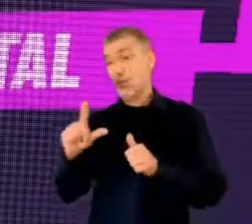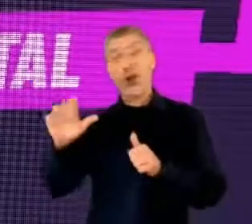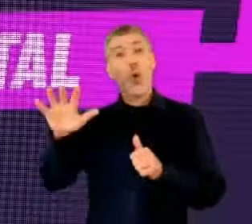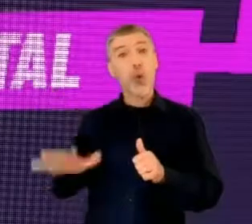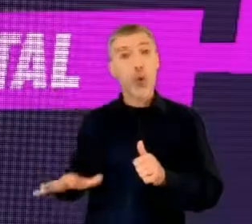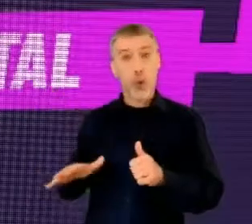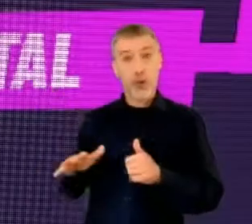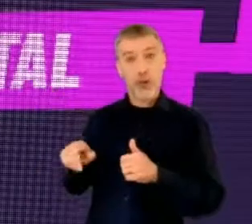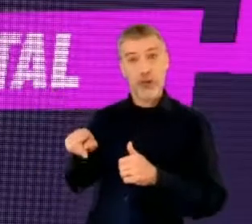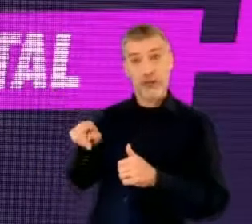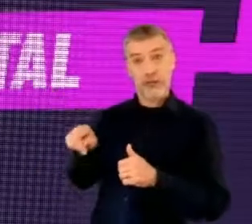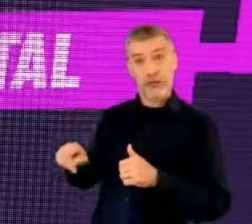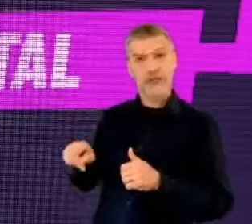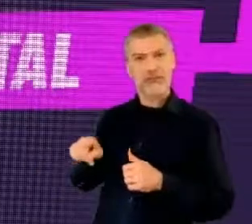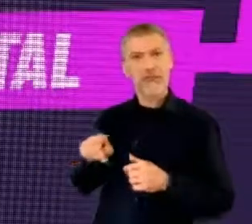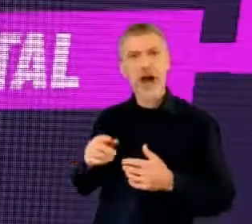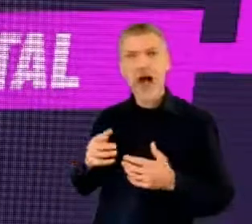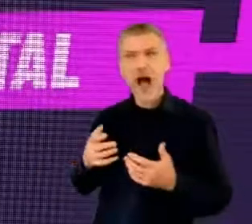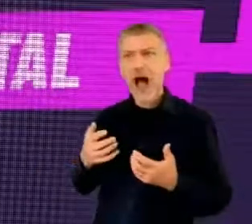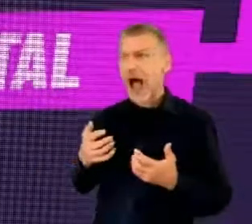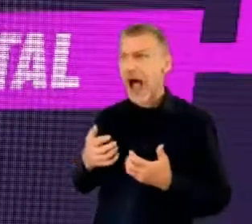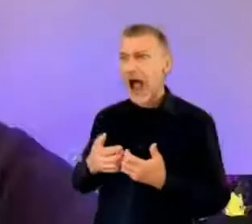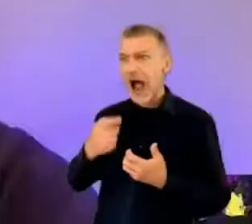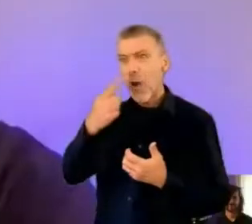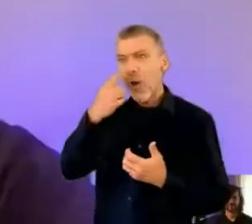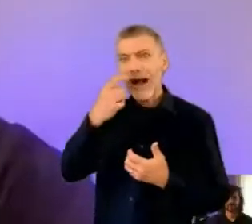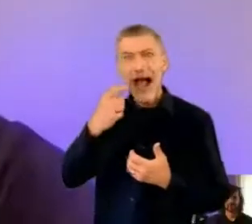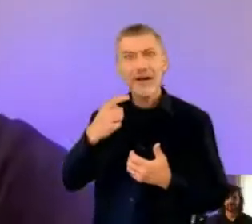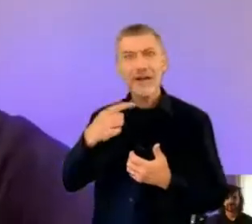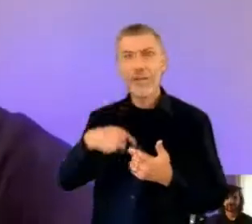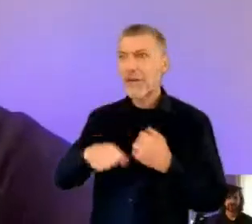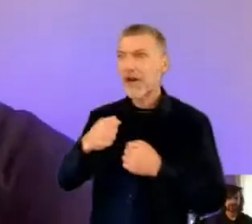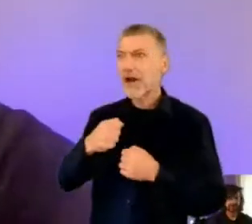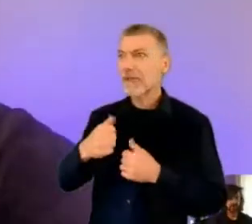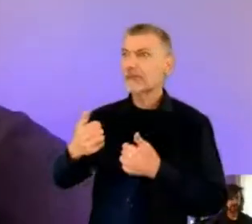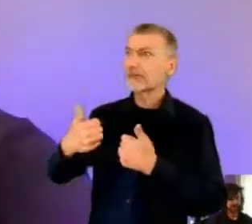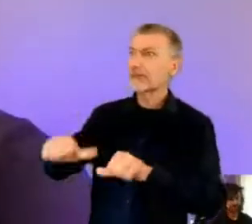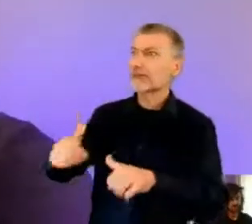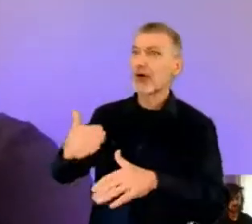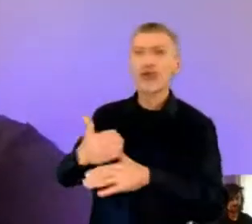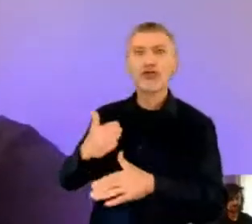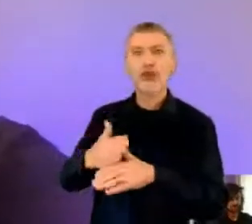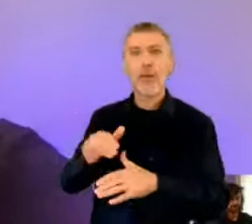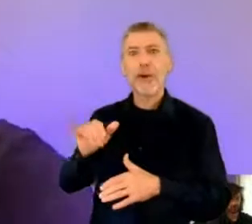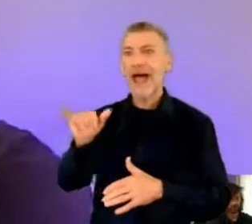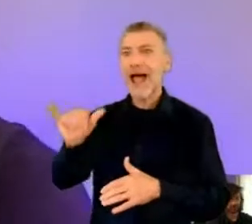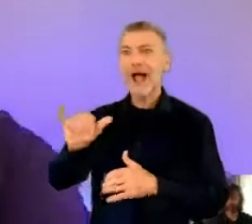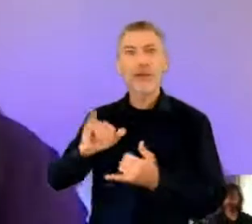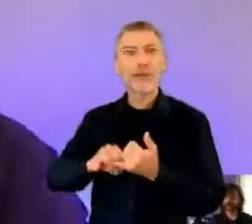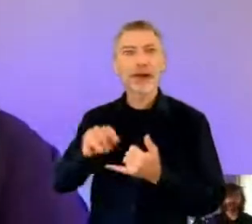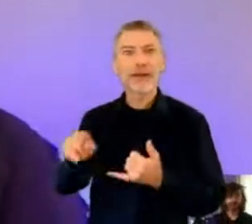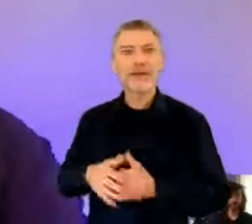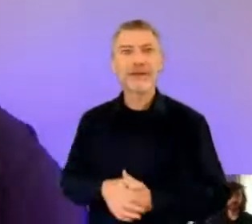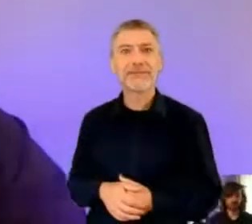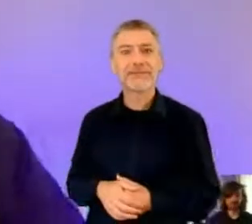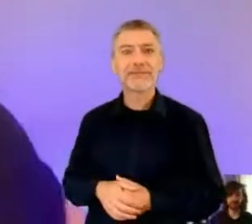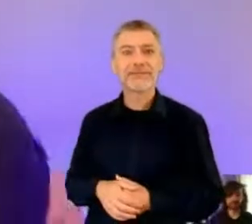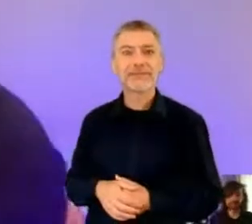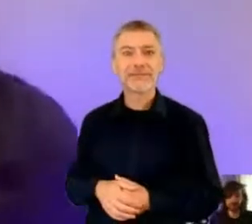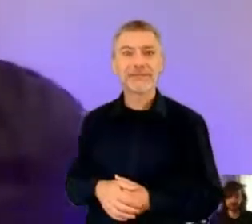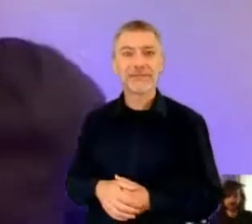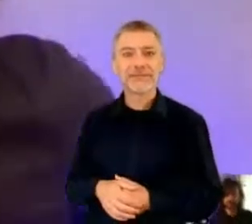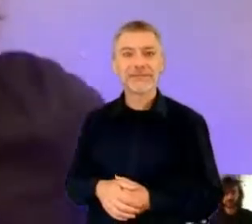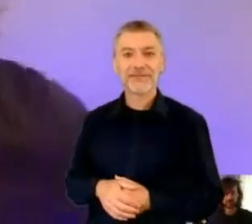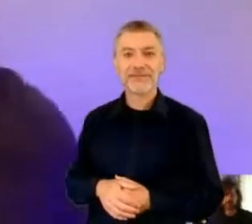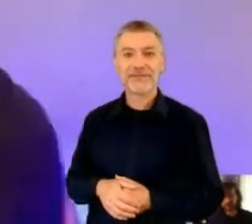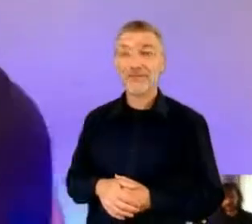tips about getting into a career in aerospace? Yes. So one, I know about that space